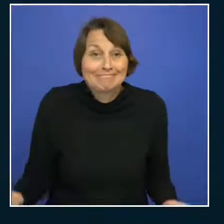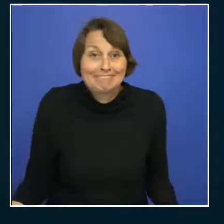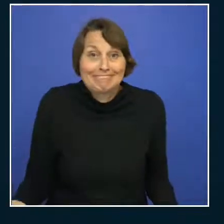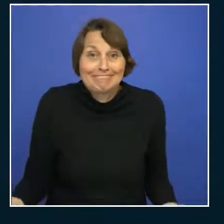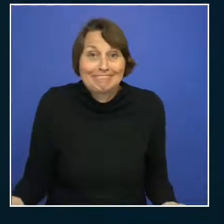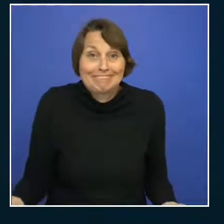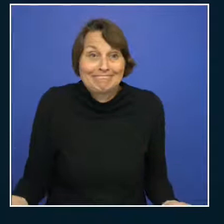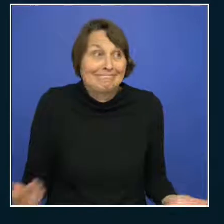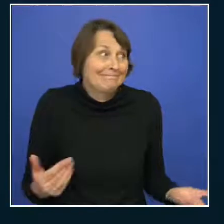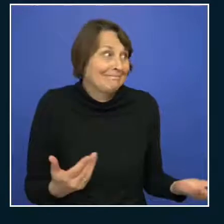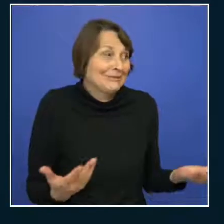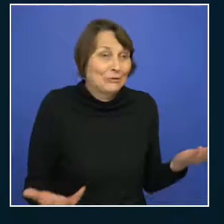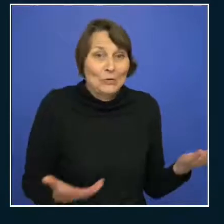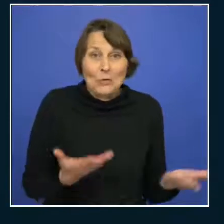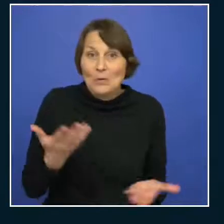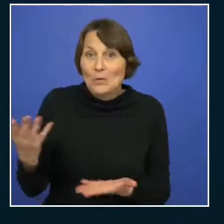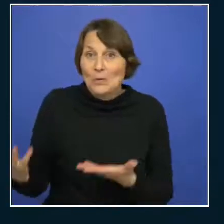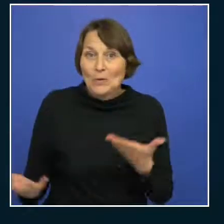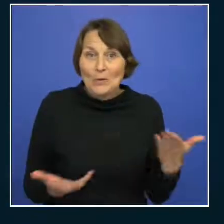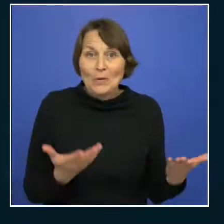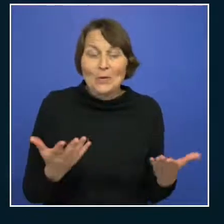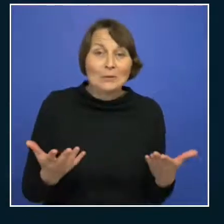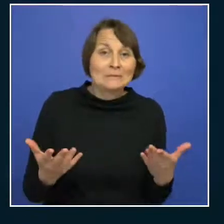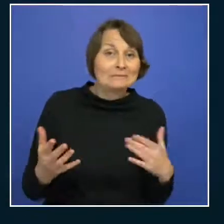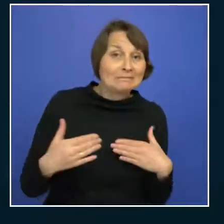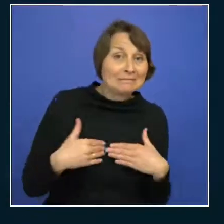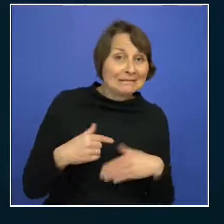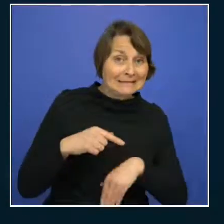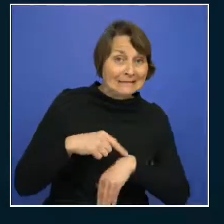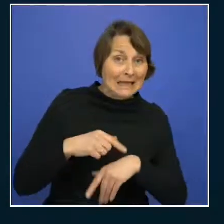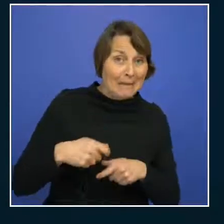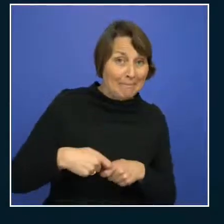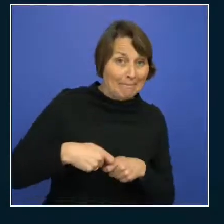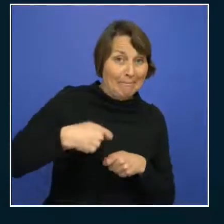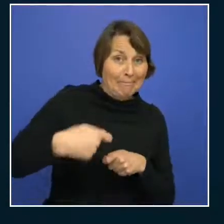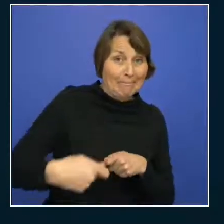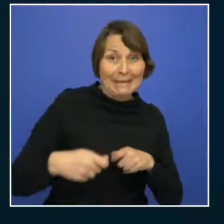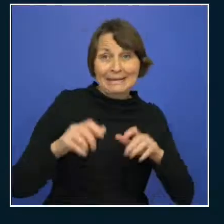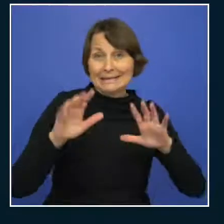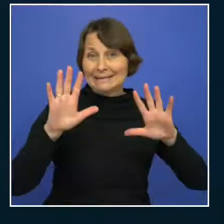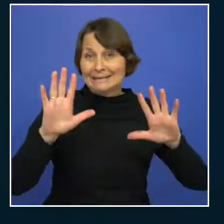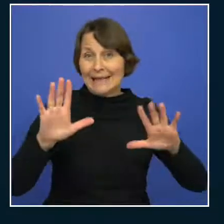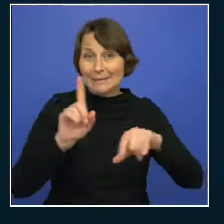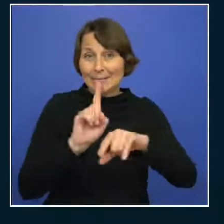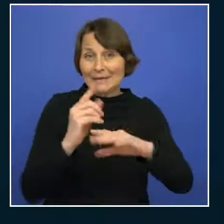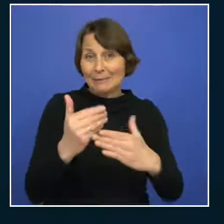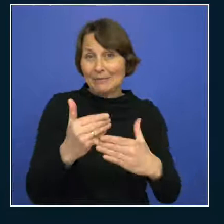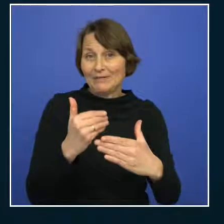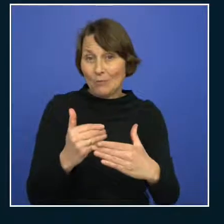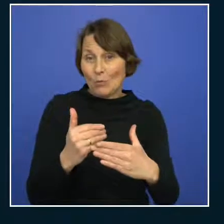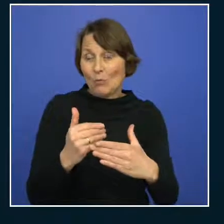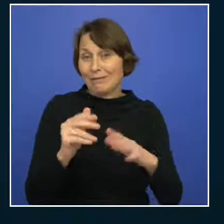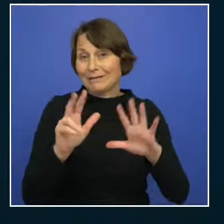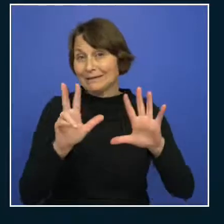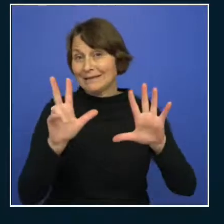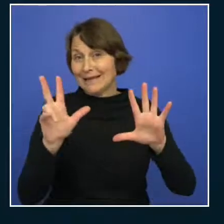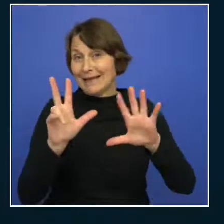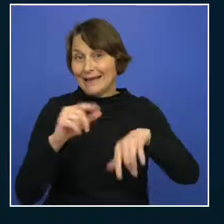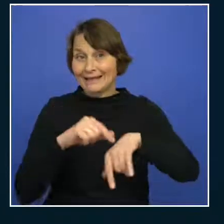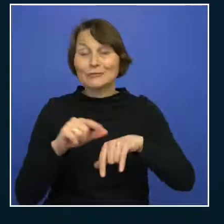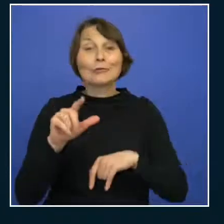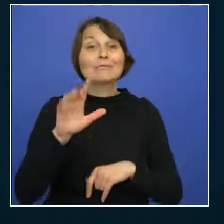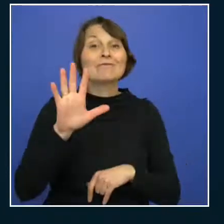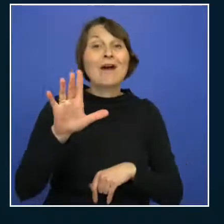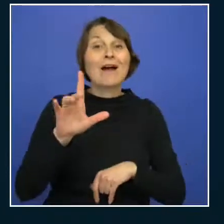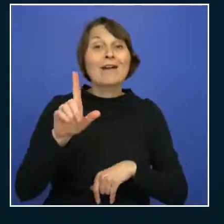So we'll probably postpone till like 10 minutes to 8 or something. Okay, so 5-minute break for everyone to get a